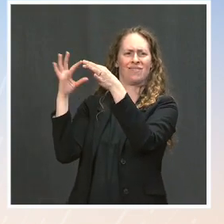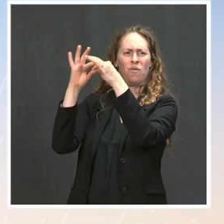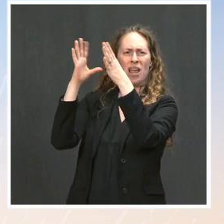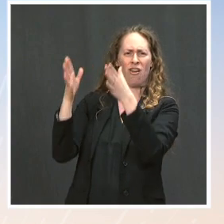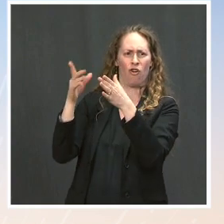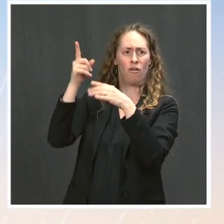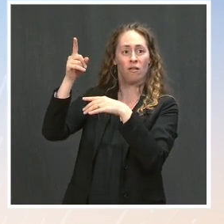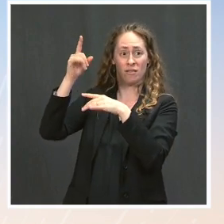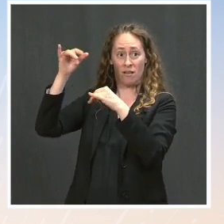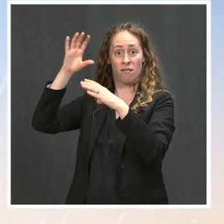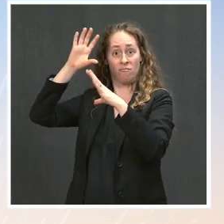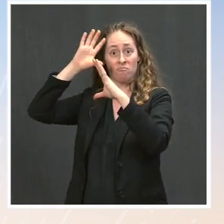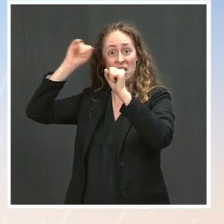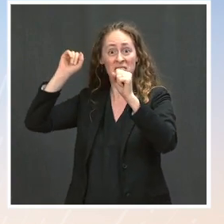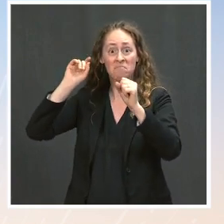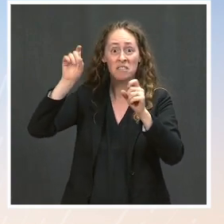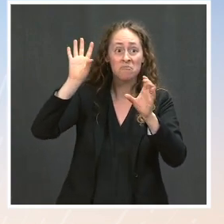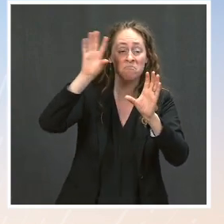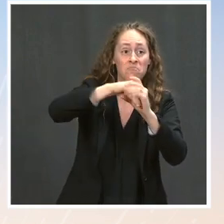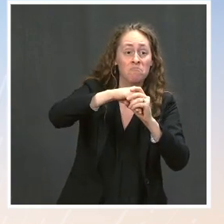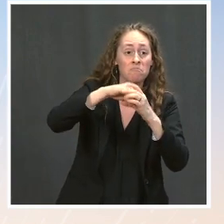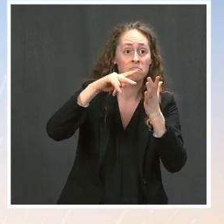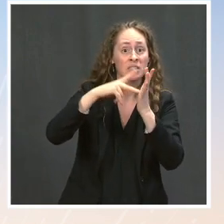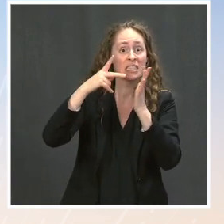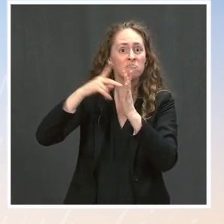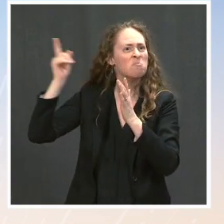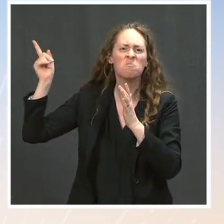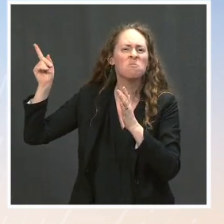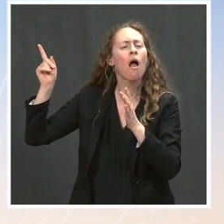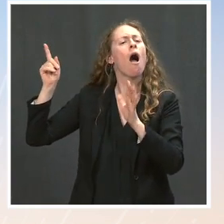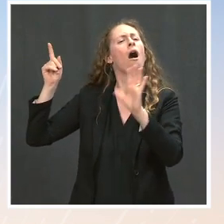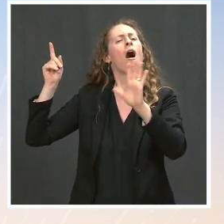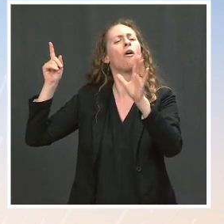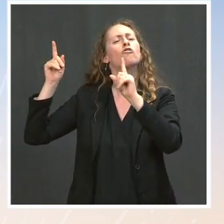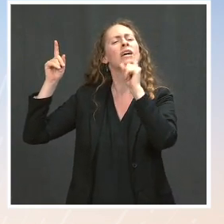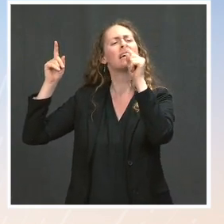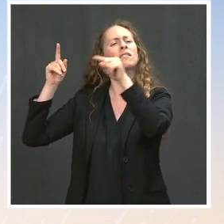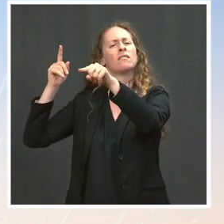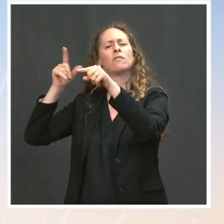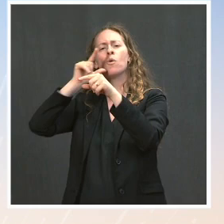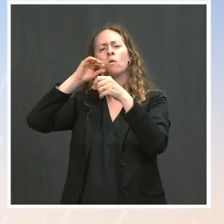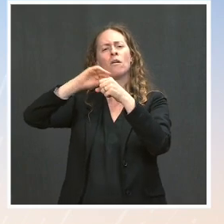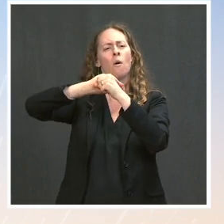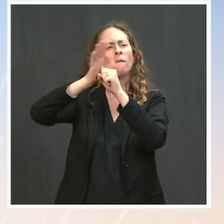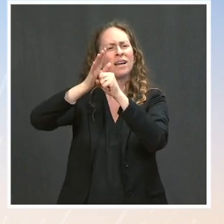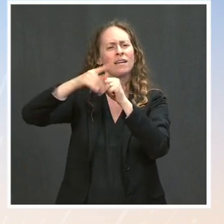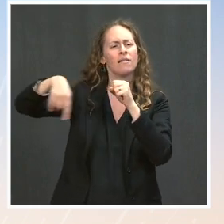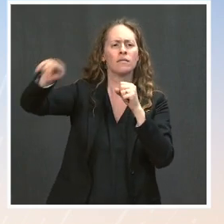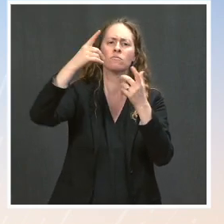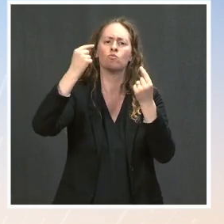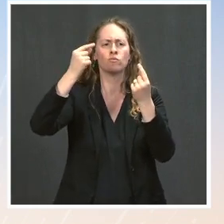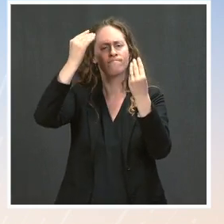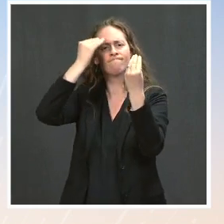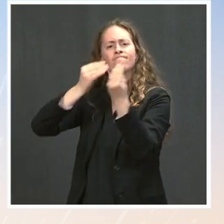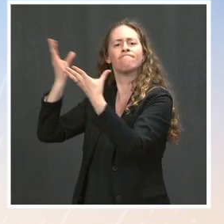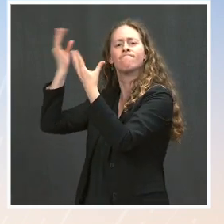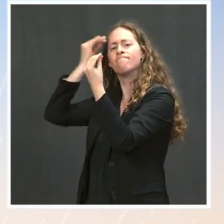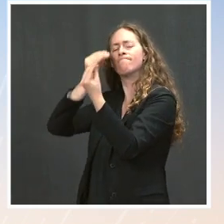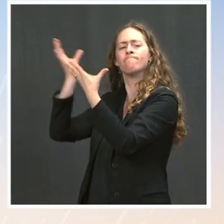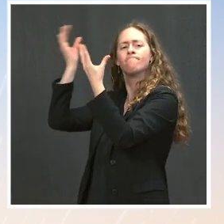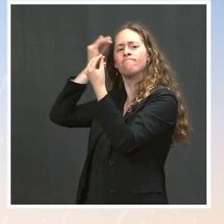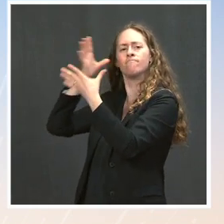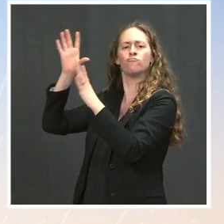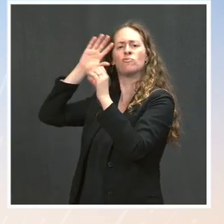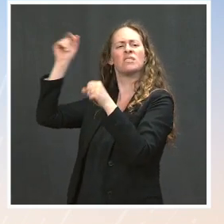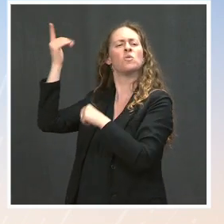that call. That the intention was for our COVID coordinator to be providing an update directly from the president, directly from our work across